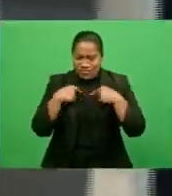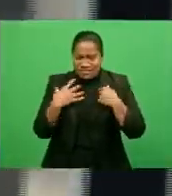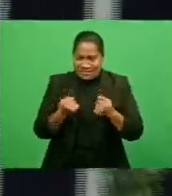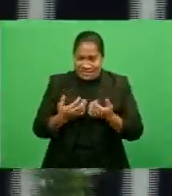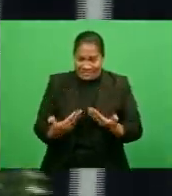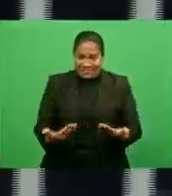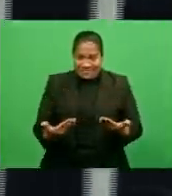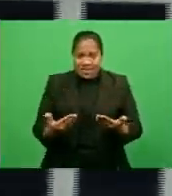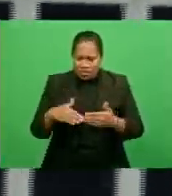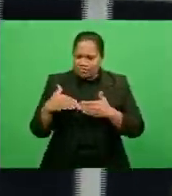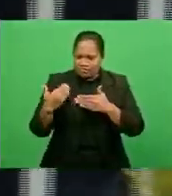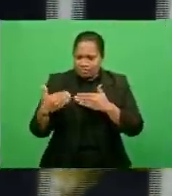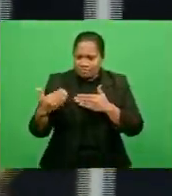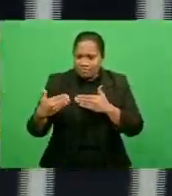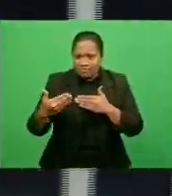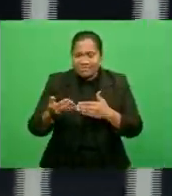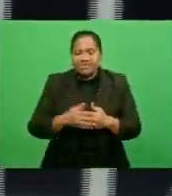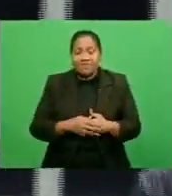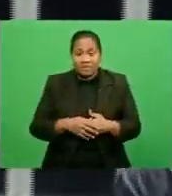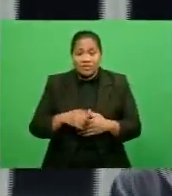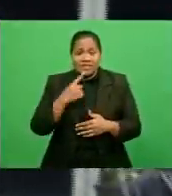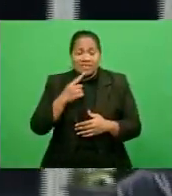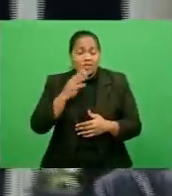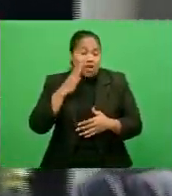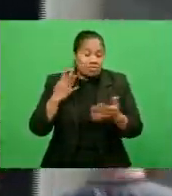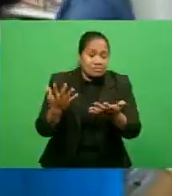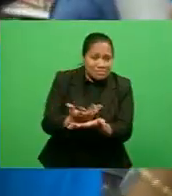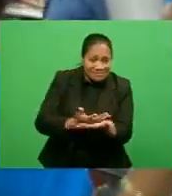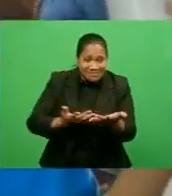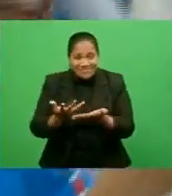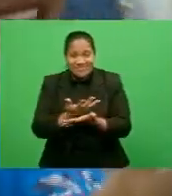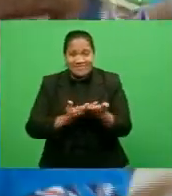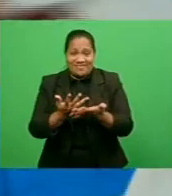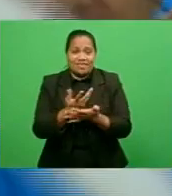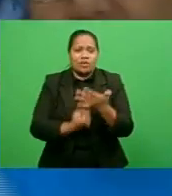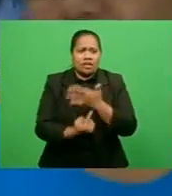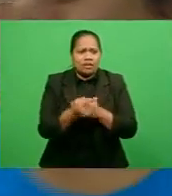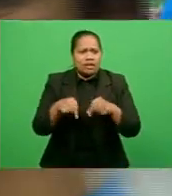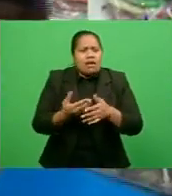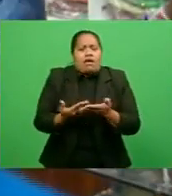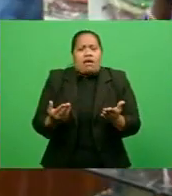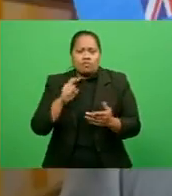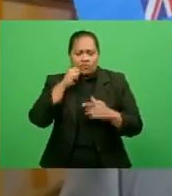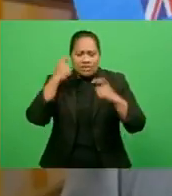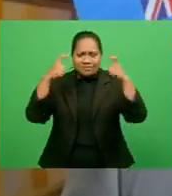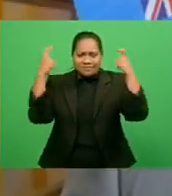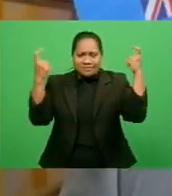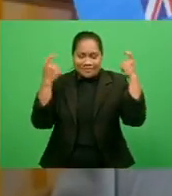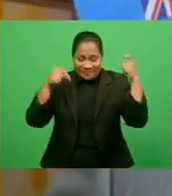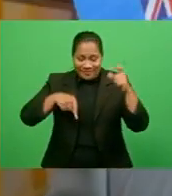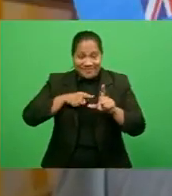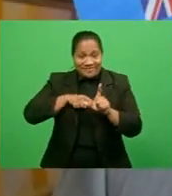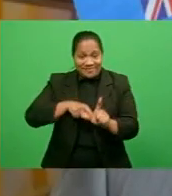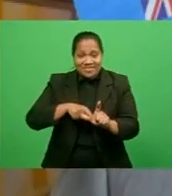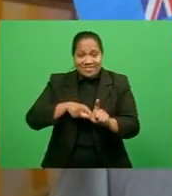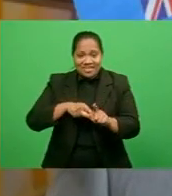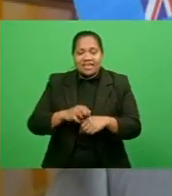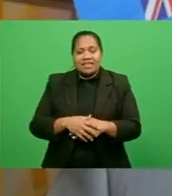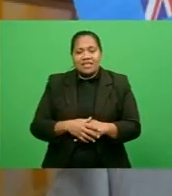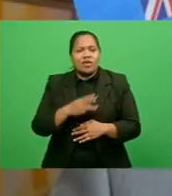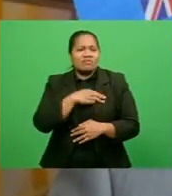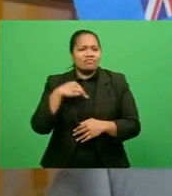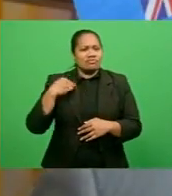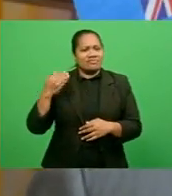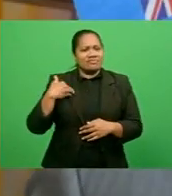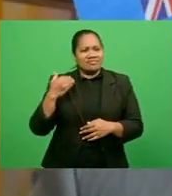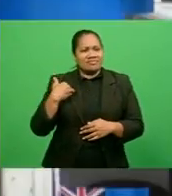that's been ongoing, as I've said. As soon as it was discussed that this is how it's going to be celebrated this year, our Minister of Health